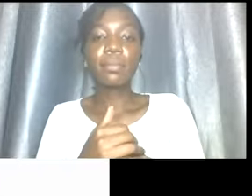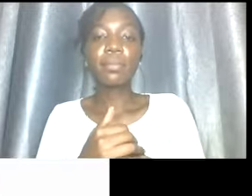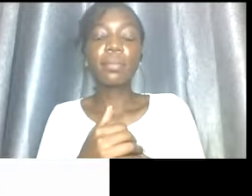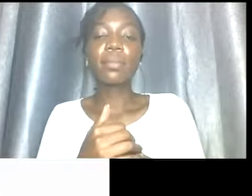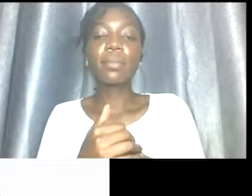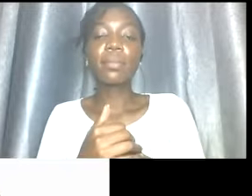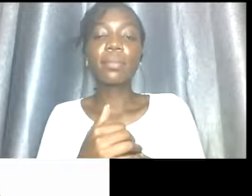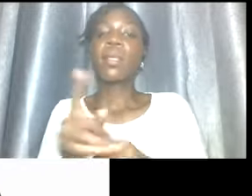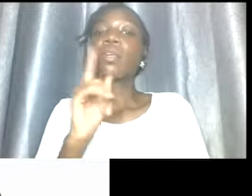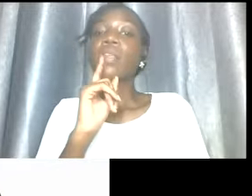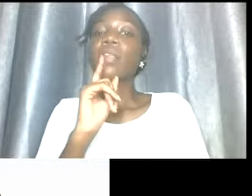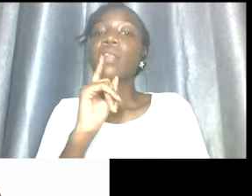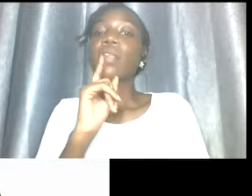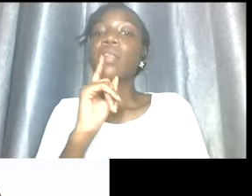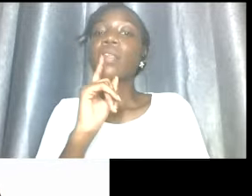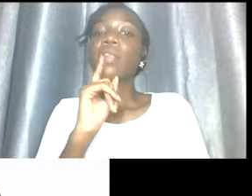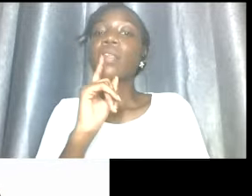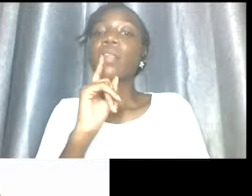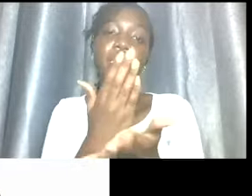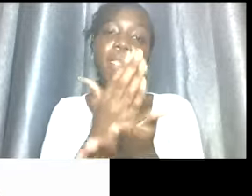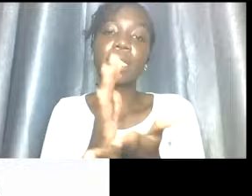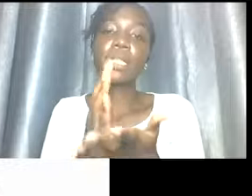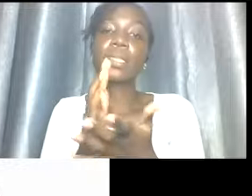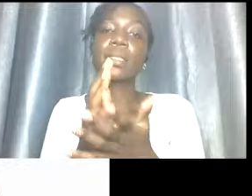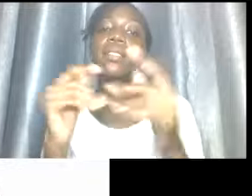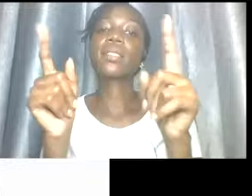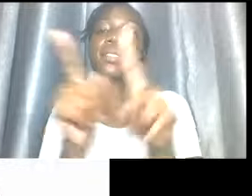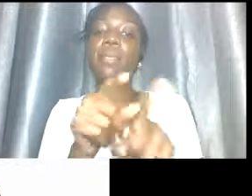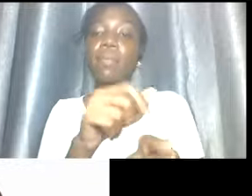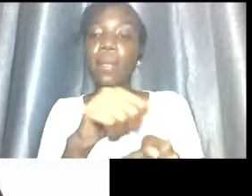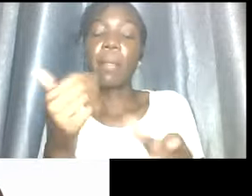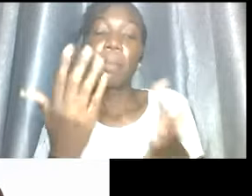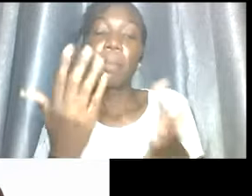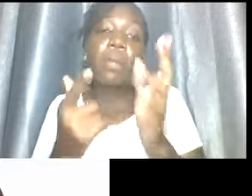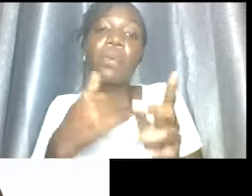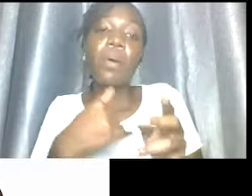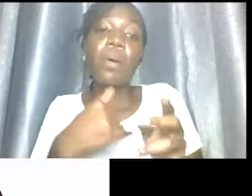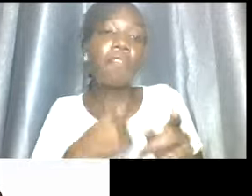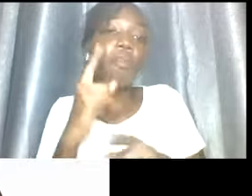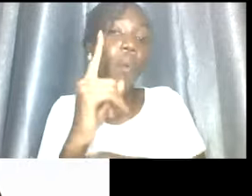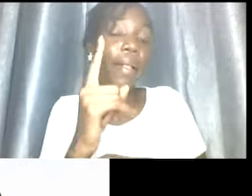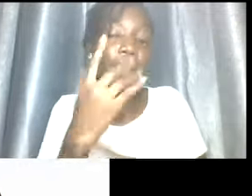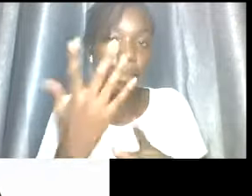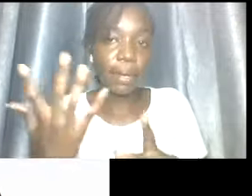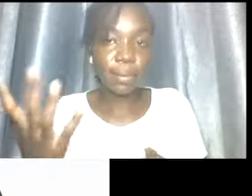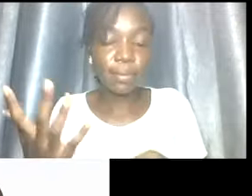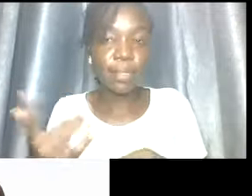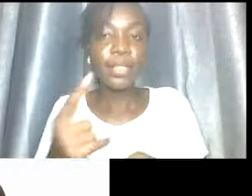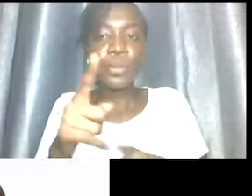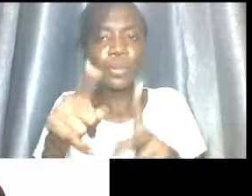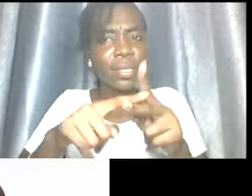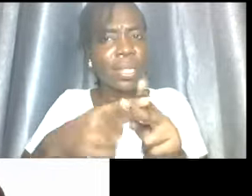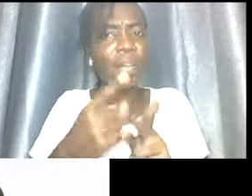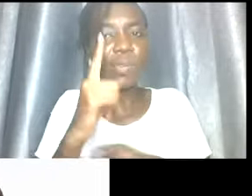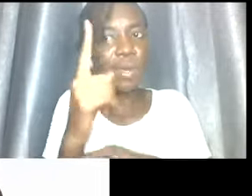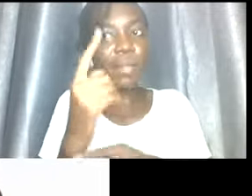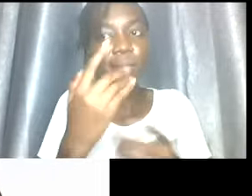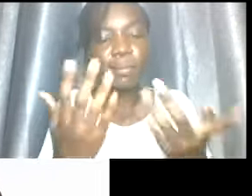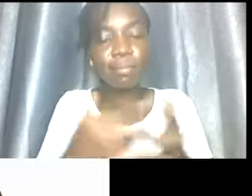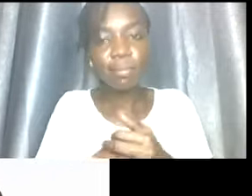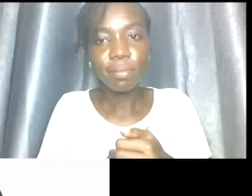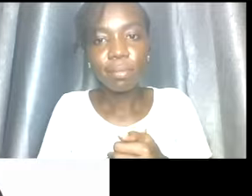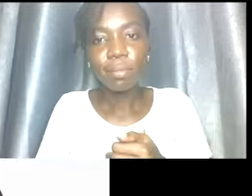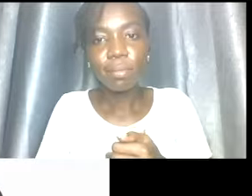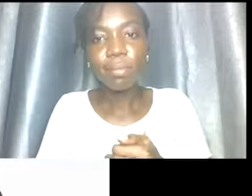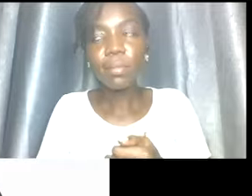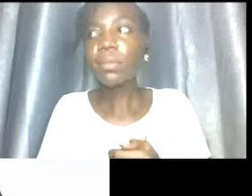share with you as well is that you may have one product, right? You may start out with one product. Don't